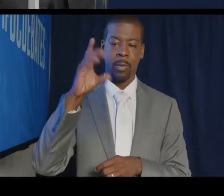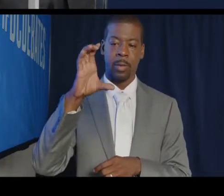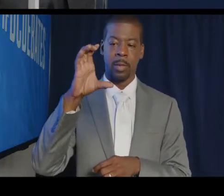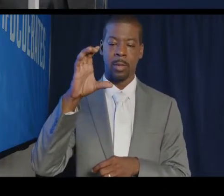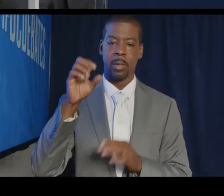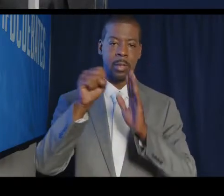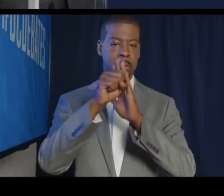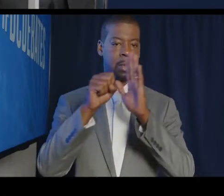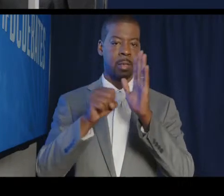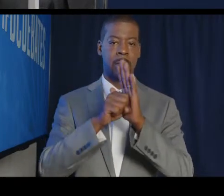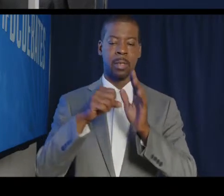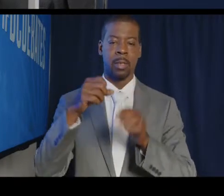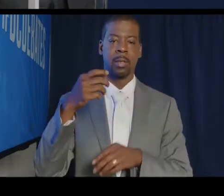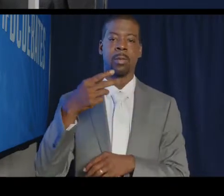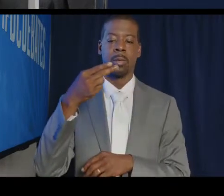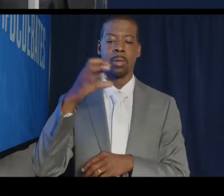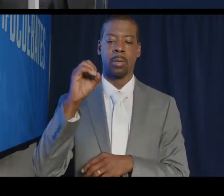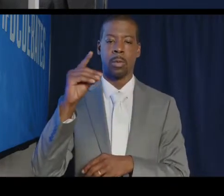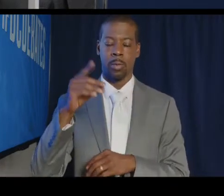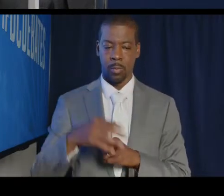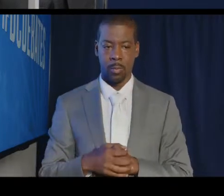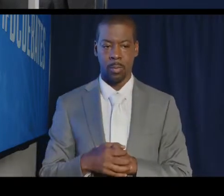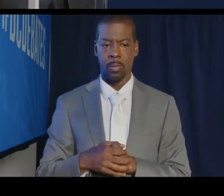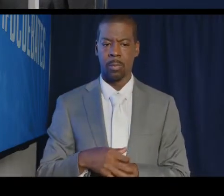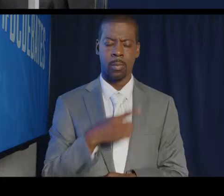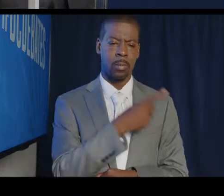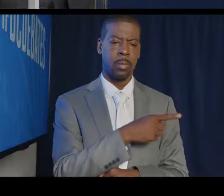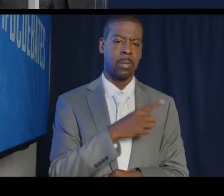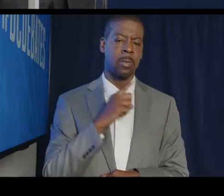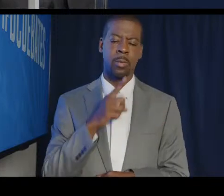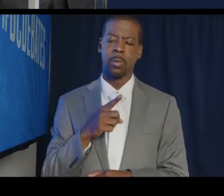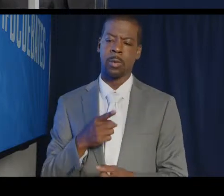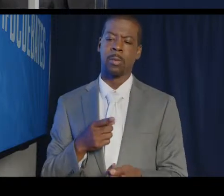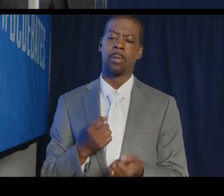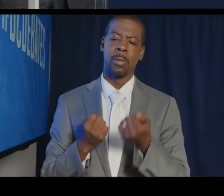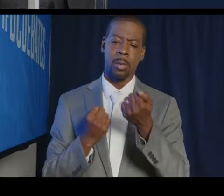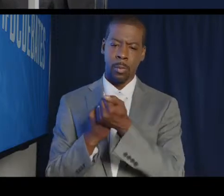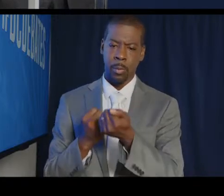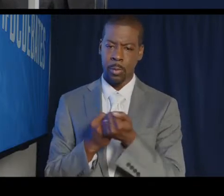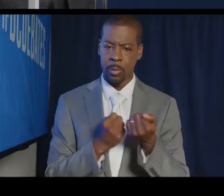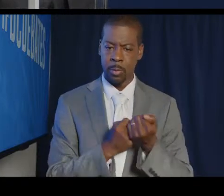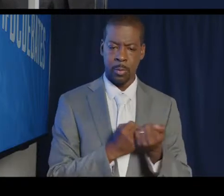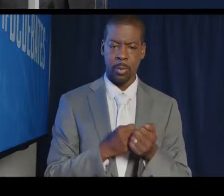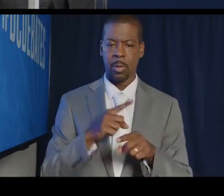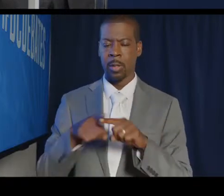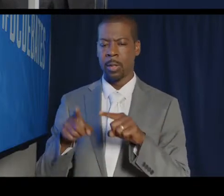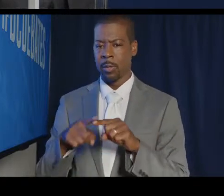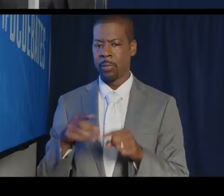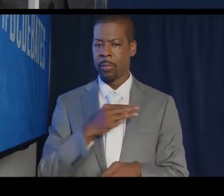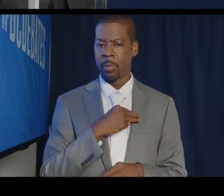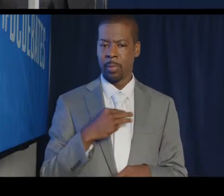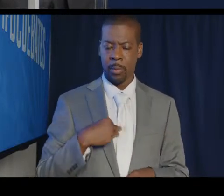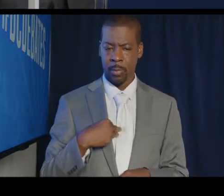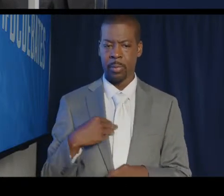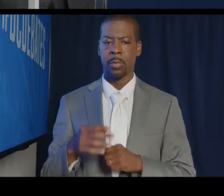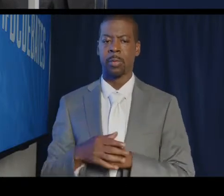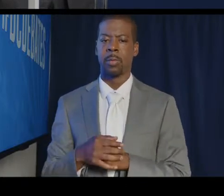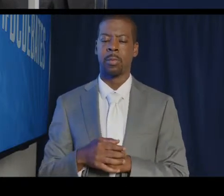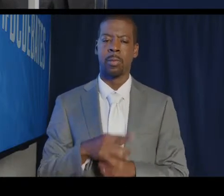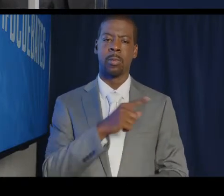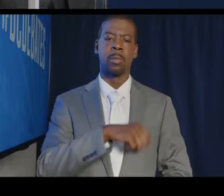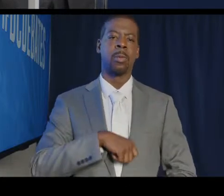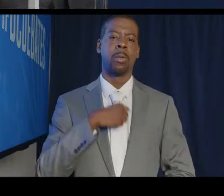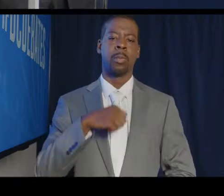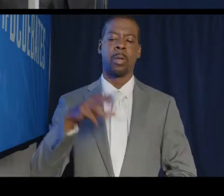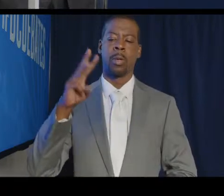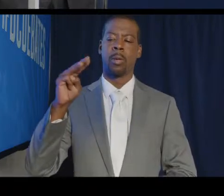He has served as an advisor to campaigns and candidates in various parts of the country, locally, regional, and nationally. Darryl's a proud Ward 7 resident